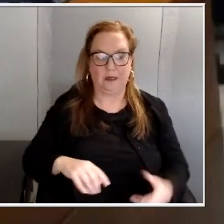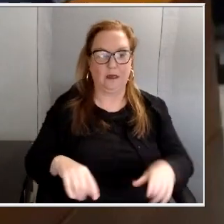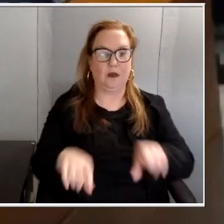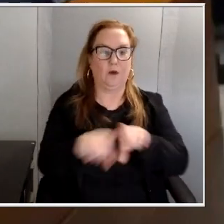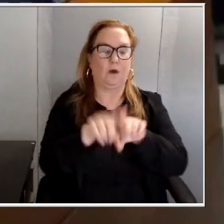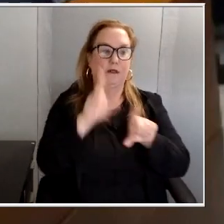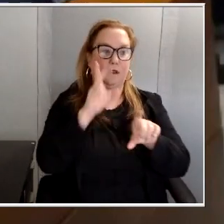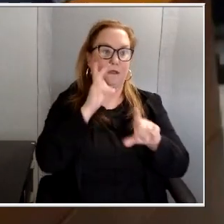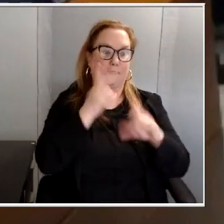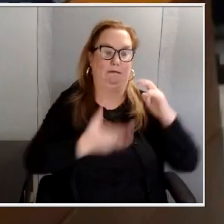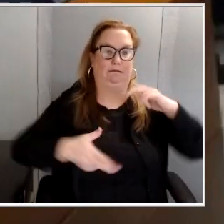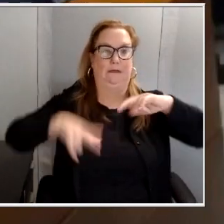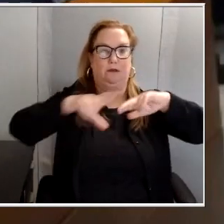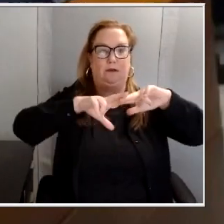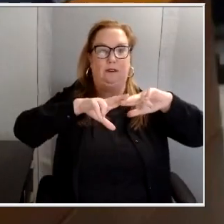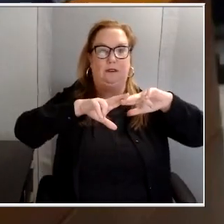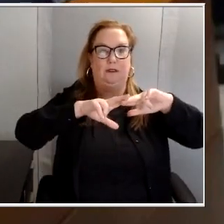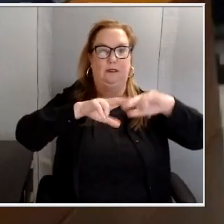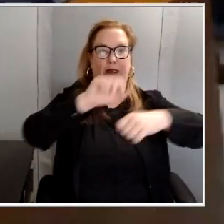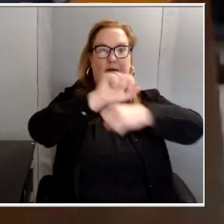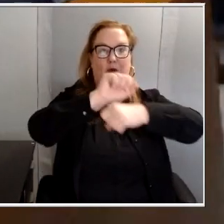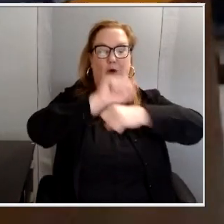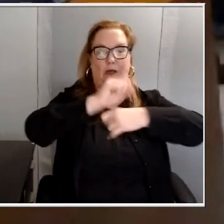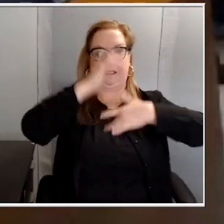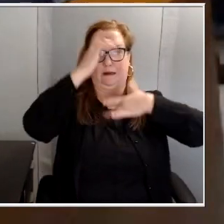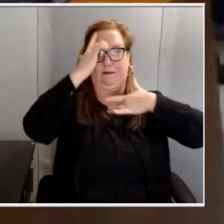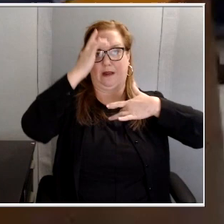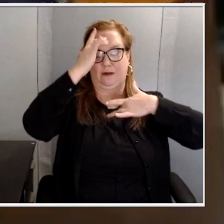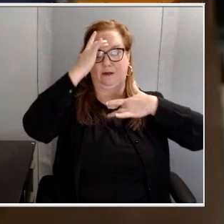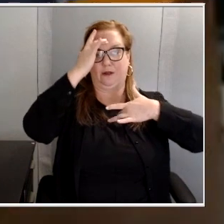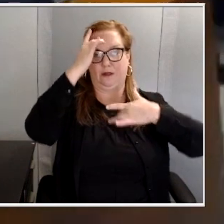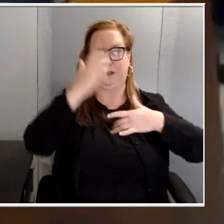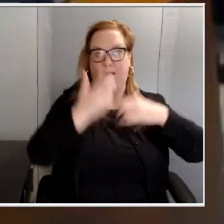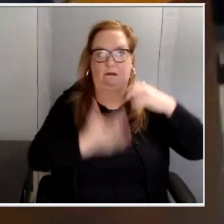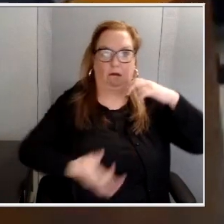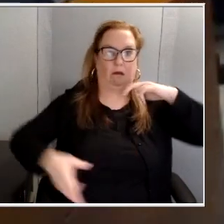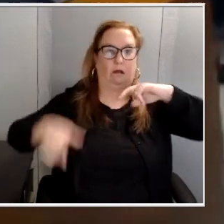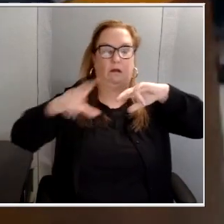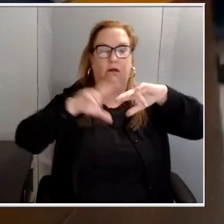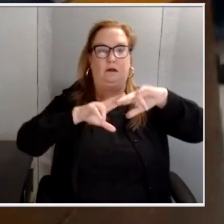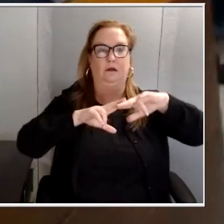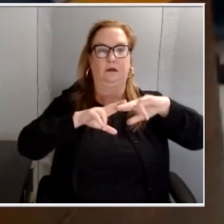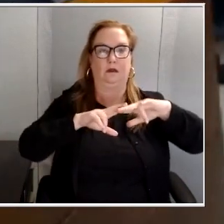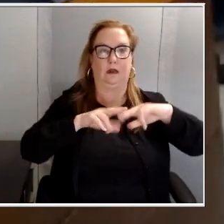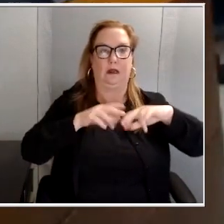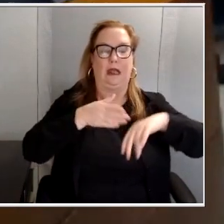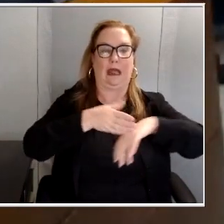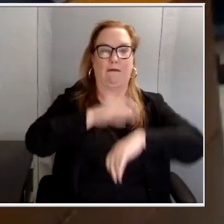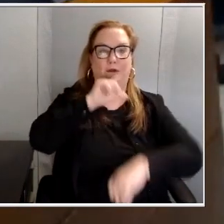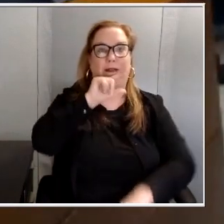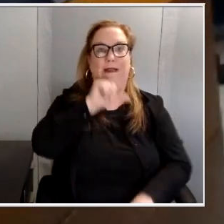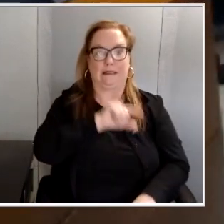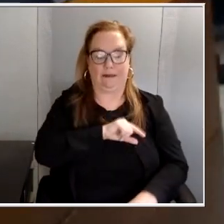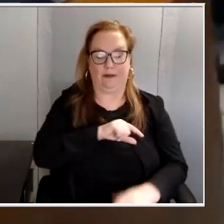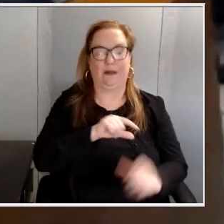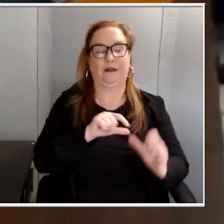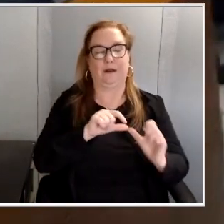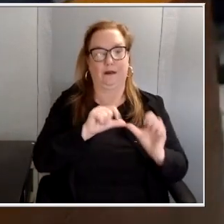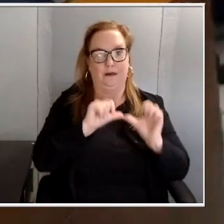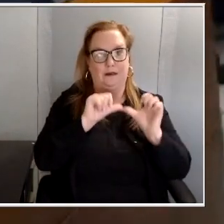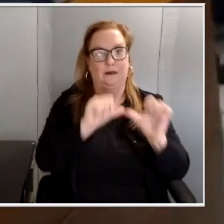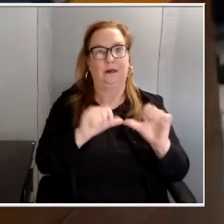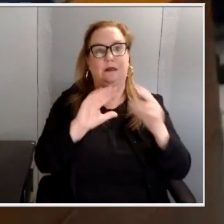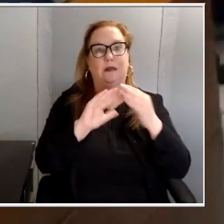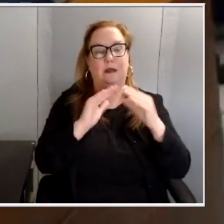seen an uptick in our employees' infections. Particularly, we saw a big increase following the Thanksgiving holiday. We've continued to see higher